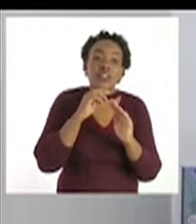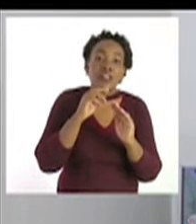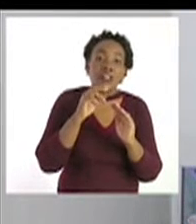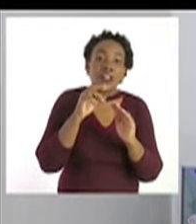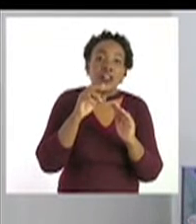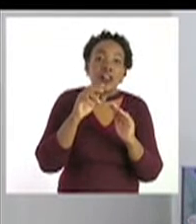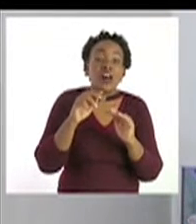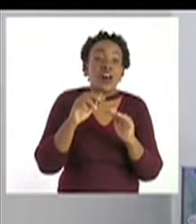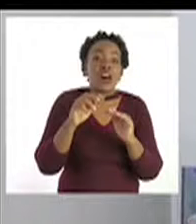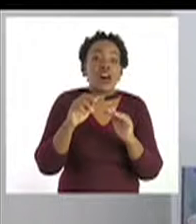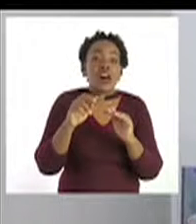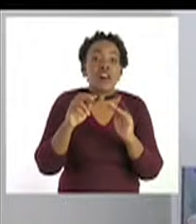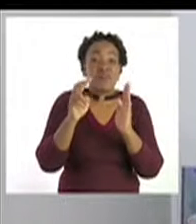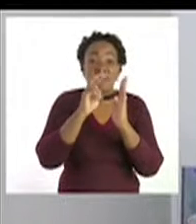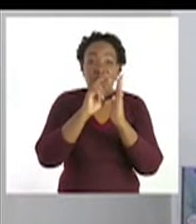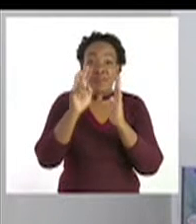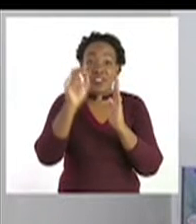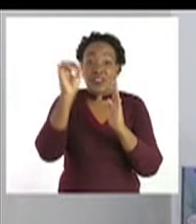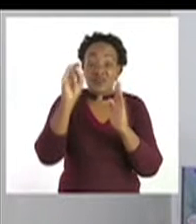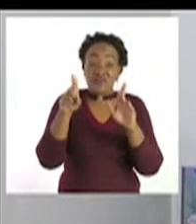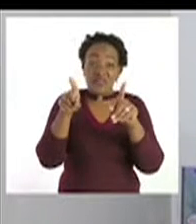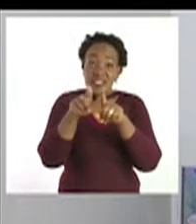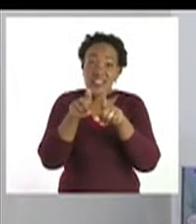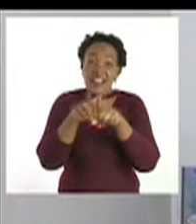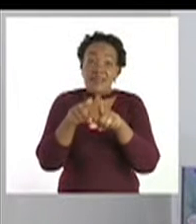we'll be drawing the graph.